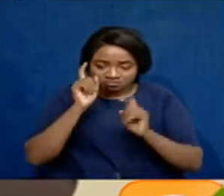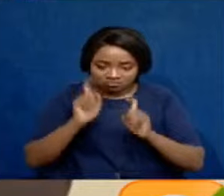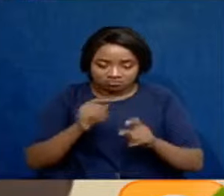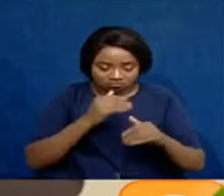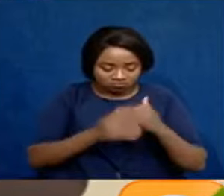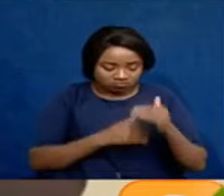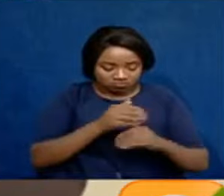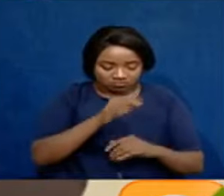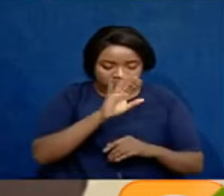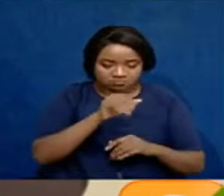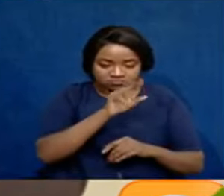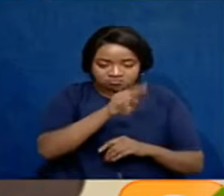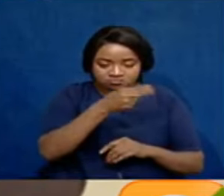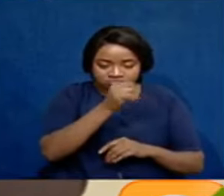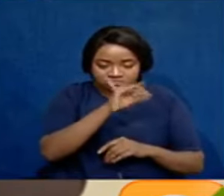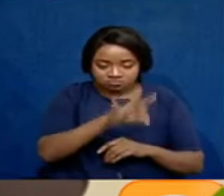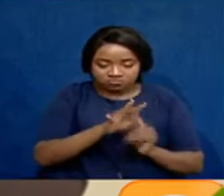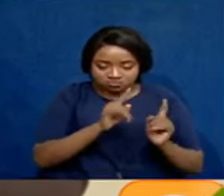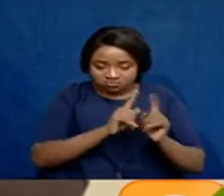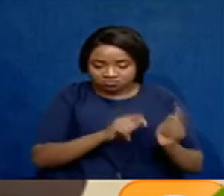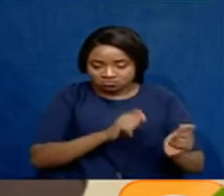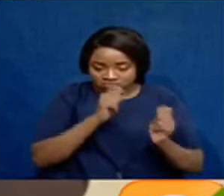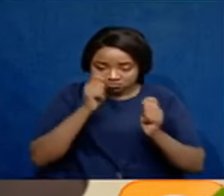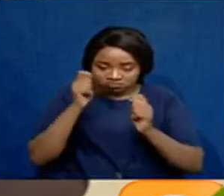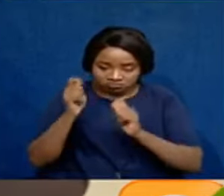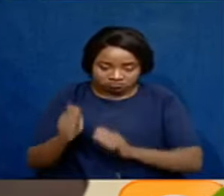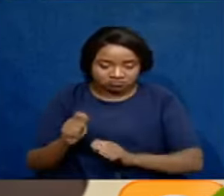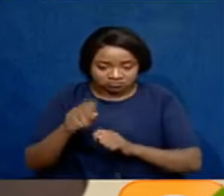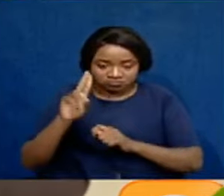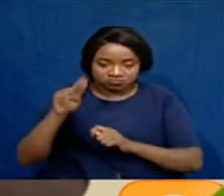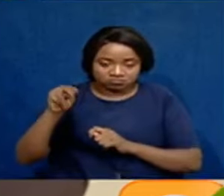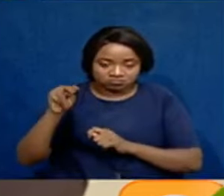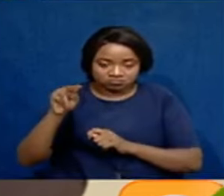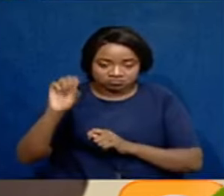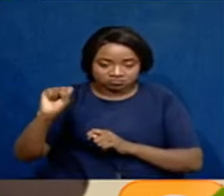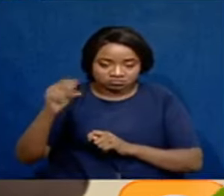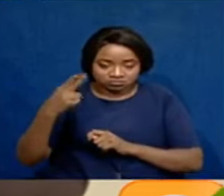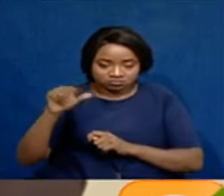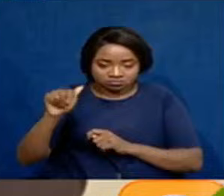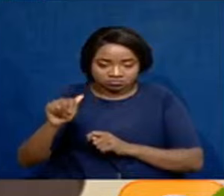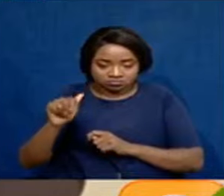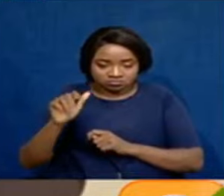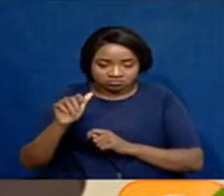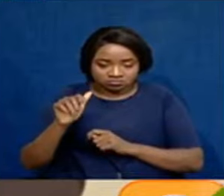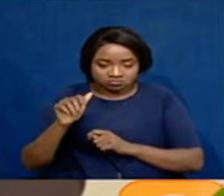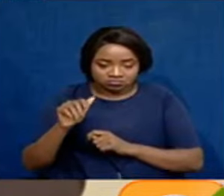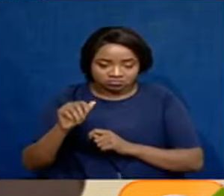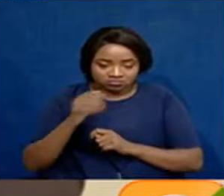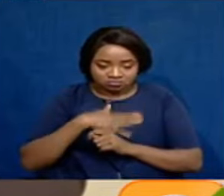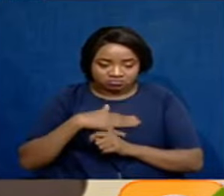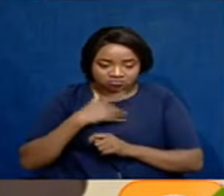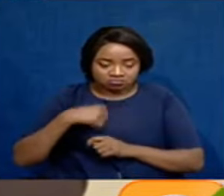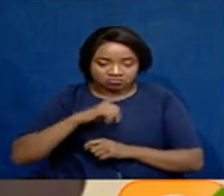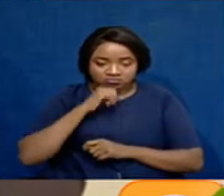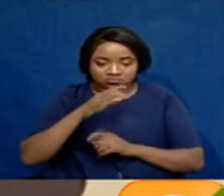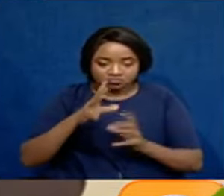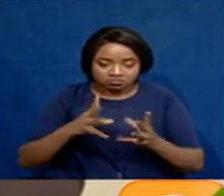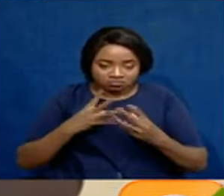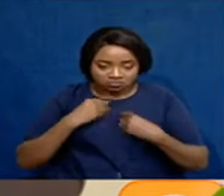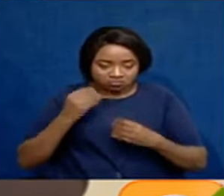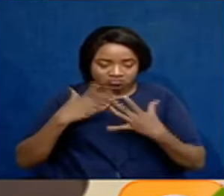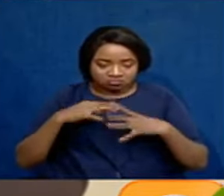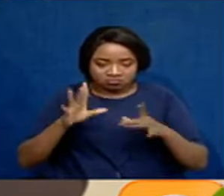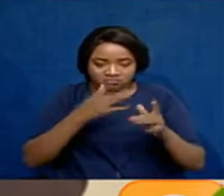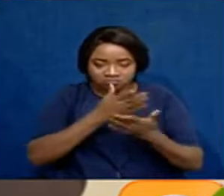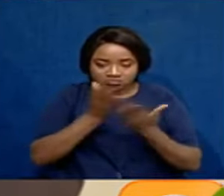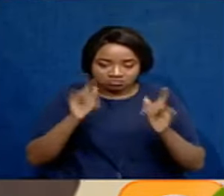SHIF be very clear, and let not the oncology patients and the non-communicable disease patients be on the receiving end,